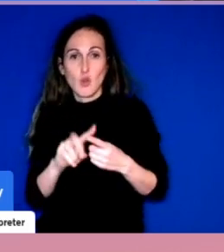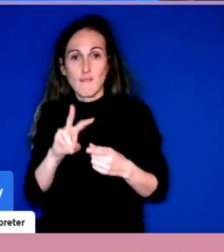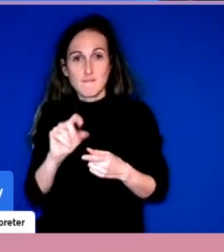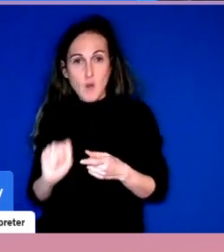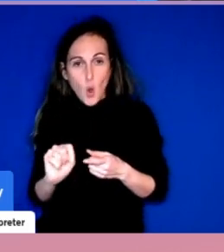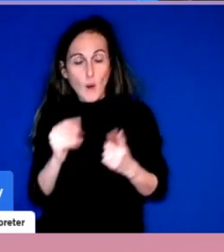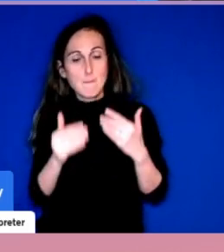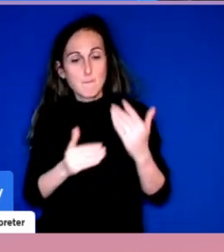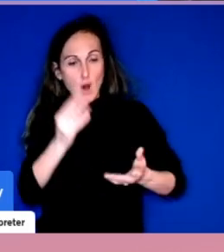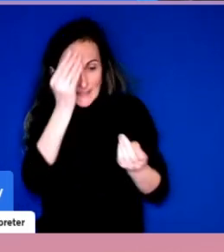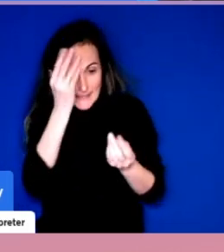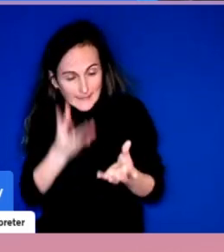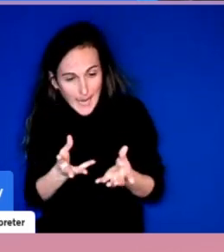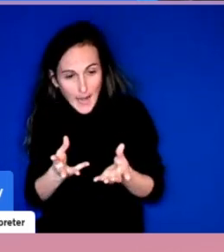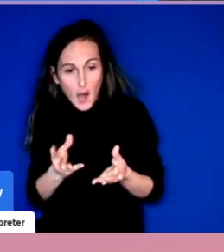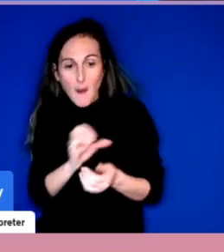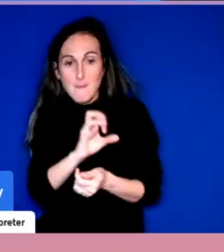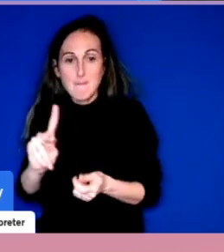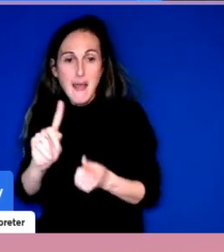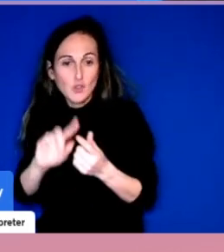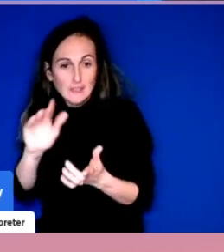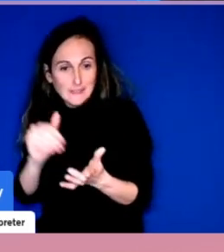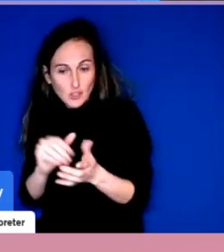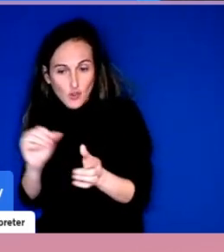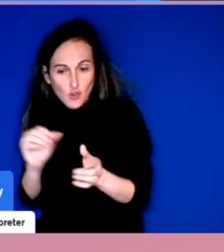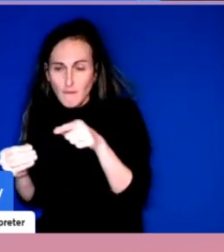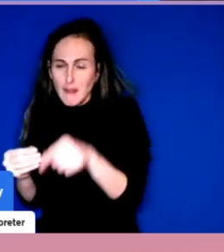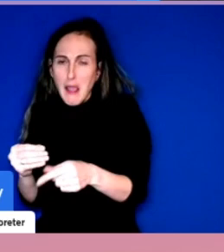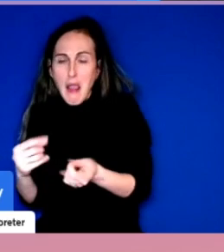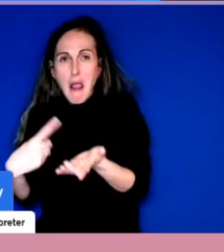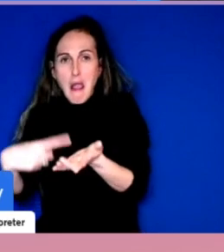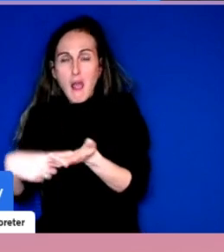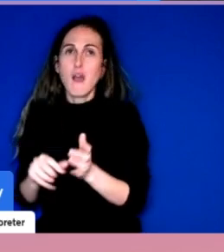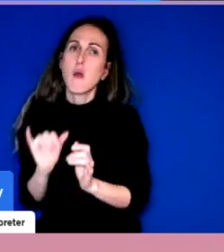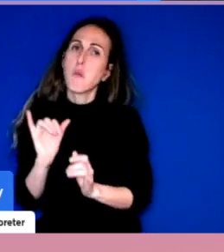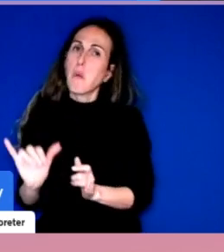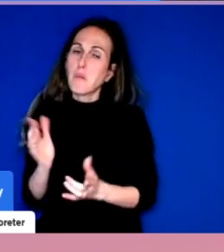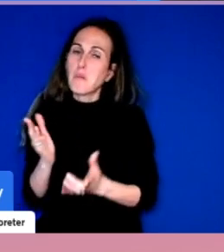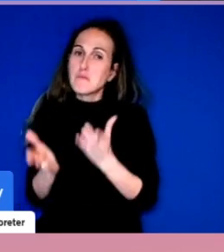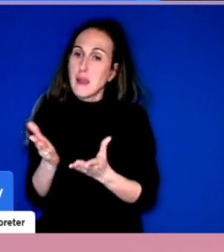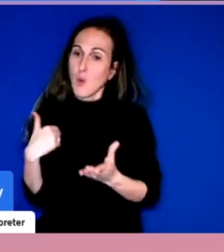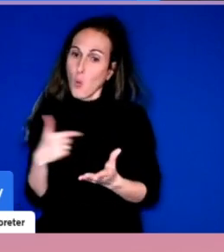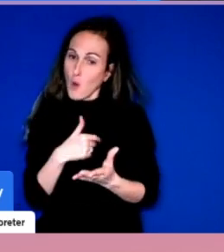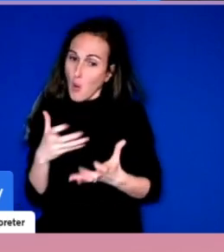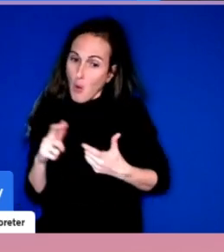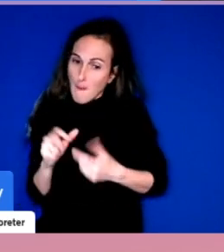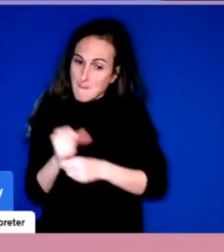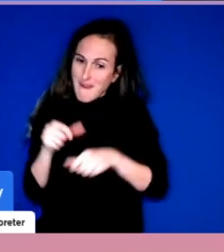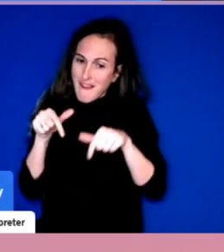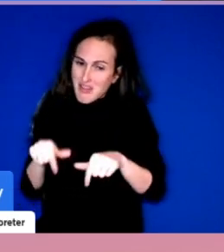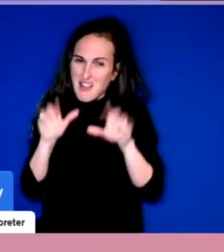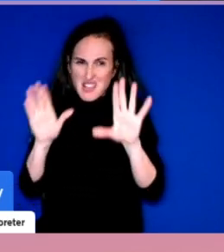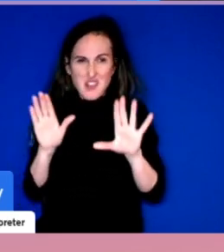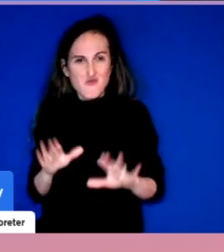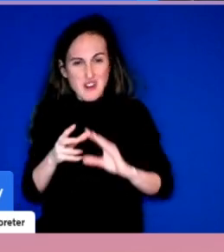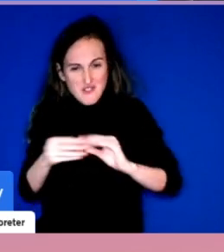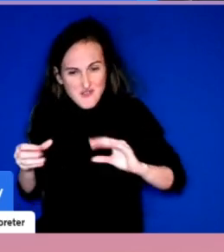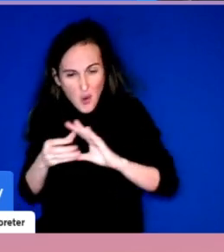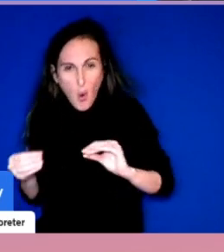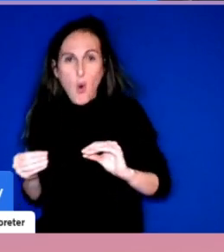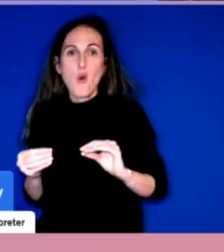office. They decided, hey, we want to make this a great story, and we're going to go after SOC